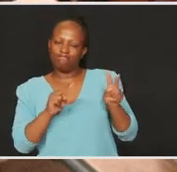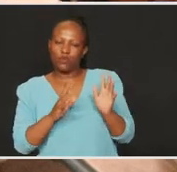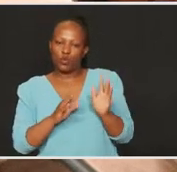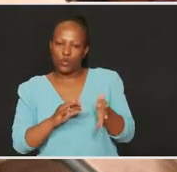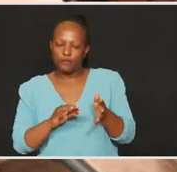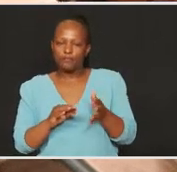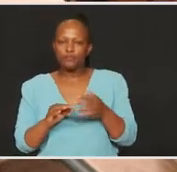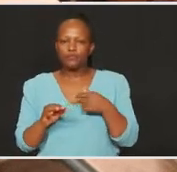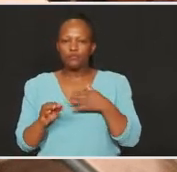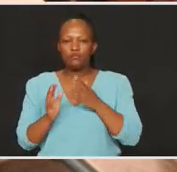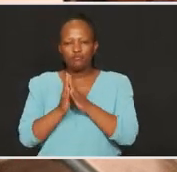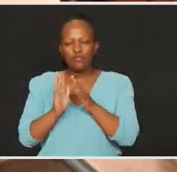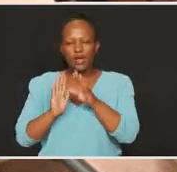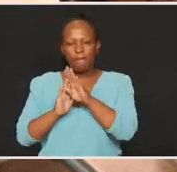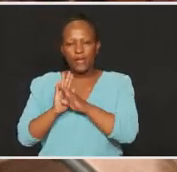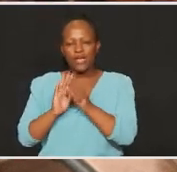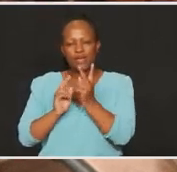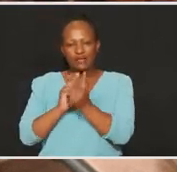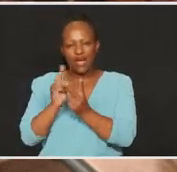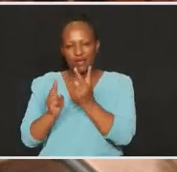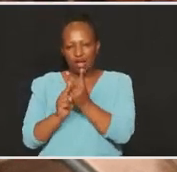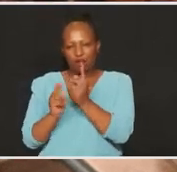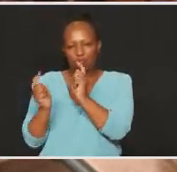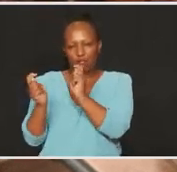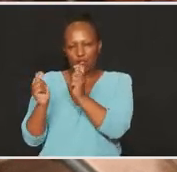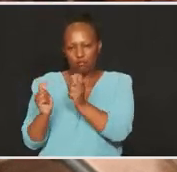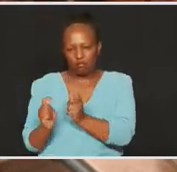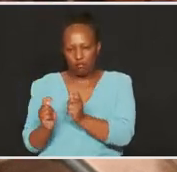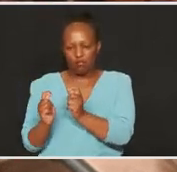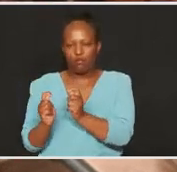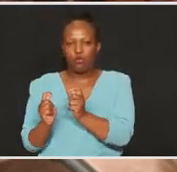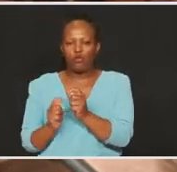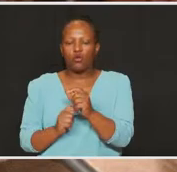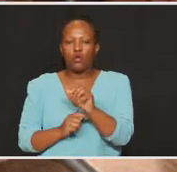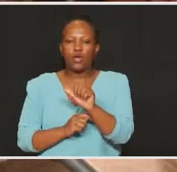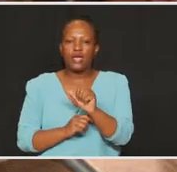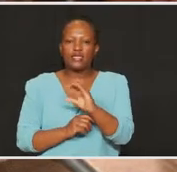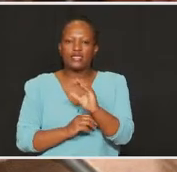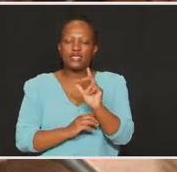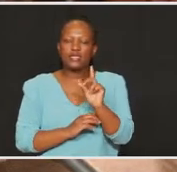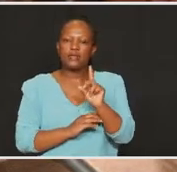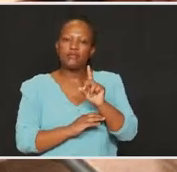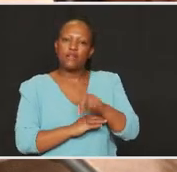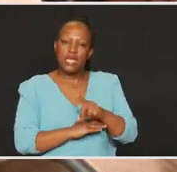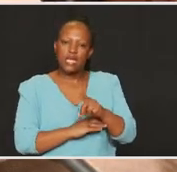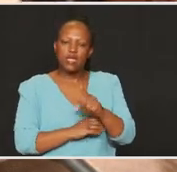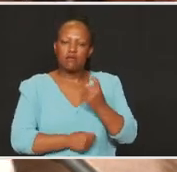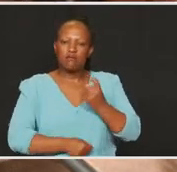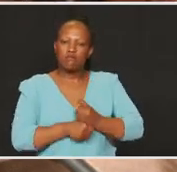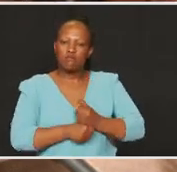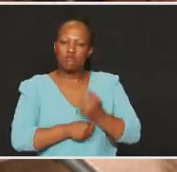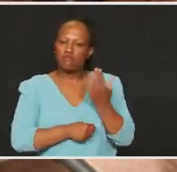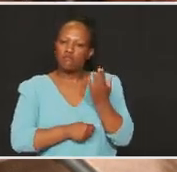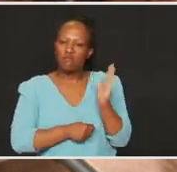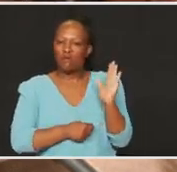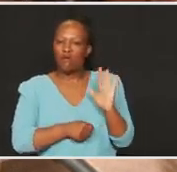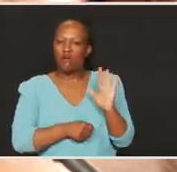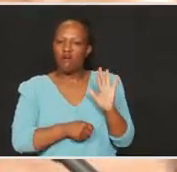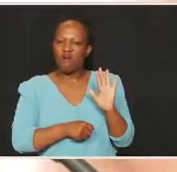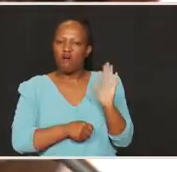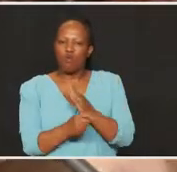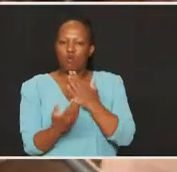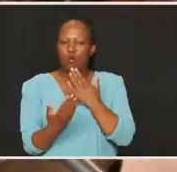it does be re-looked and amended the icdp rejects as well in the in the entirety thank